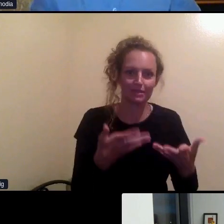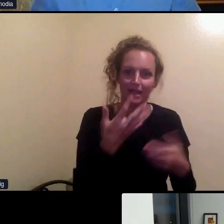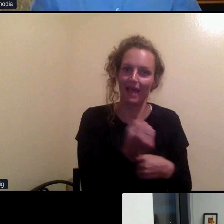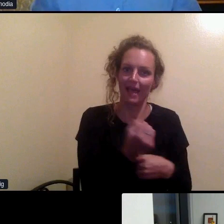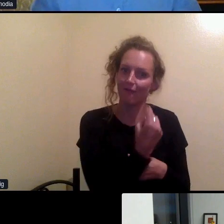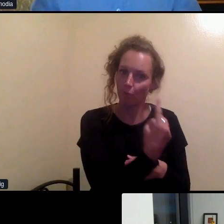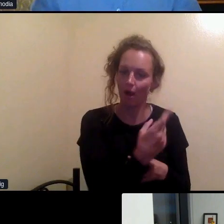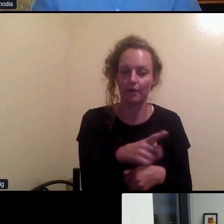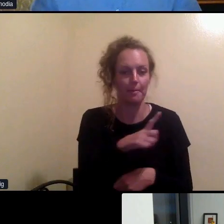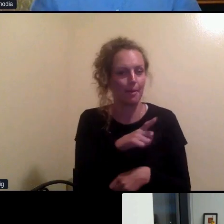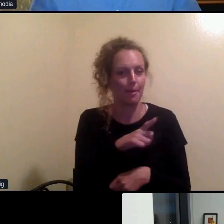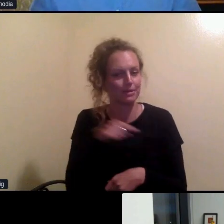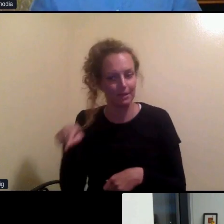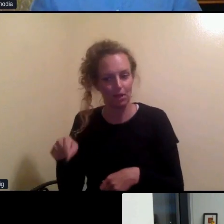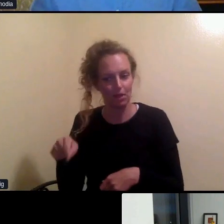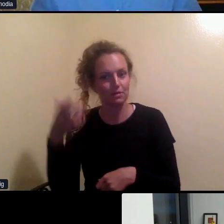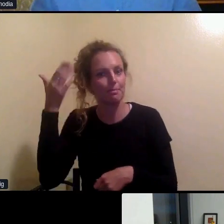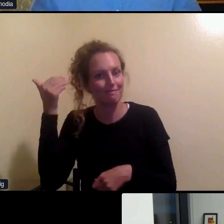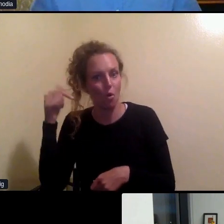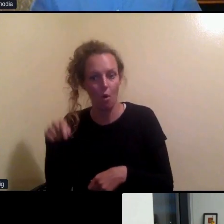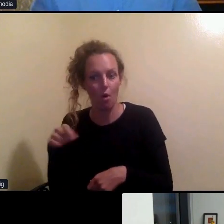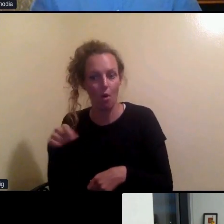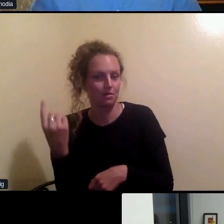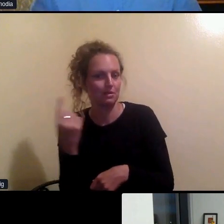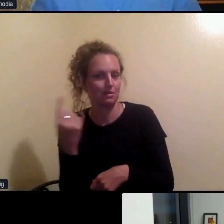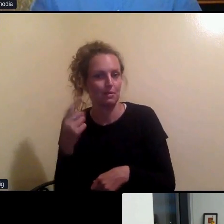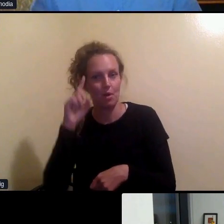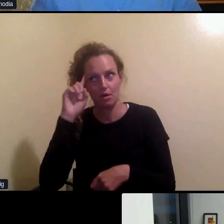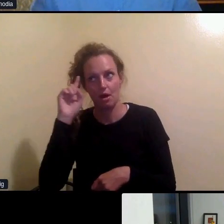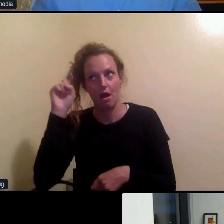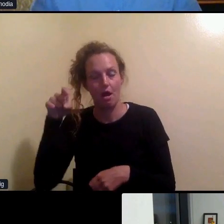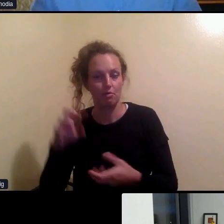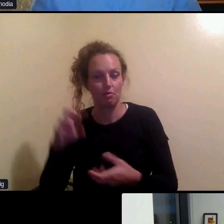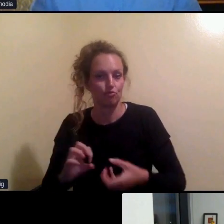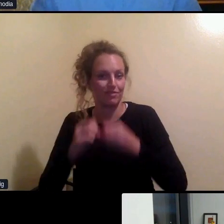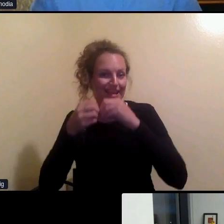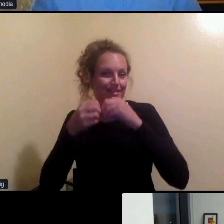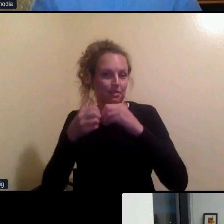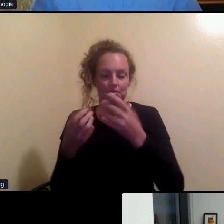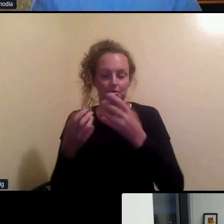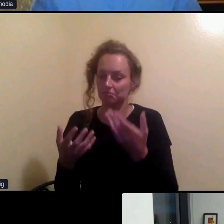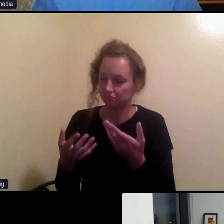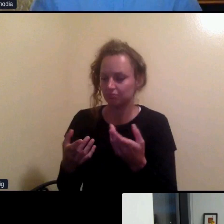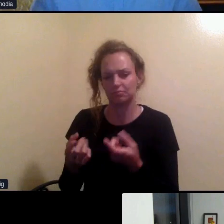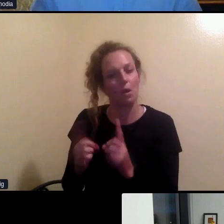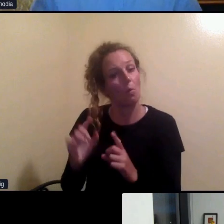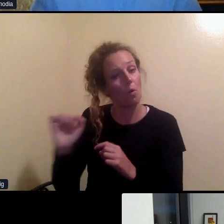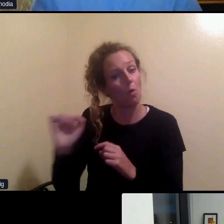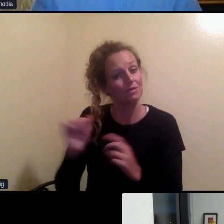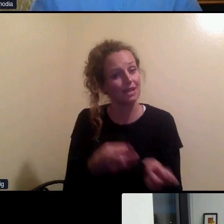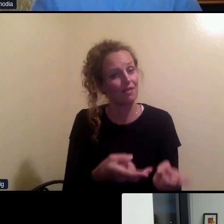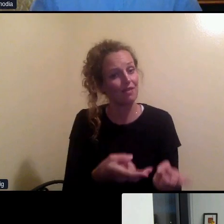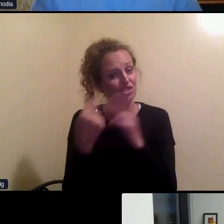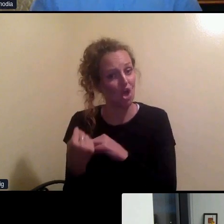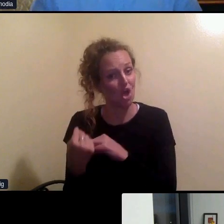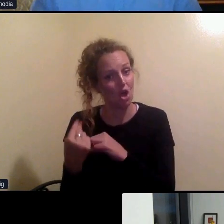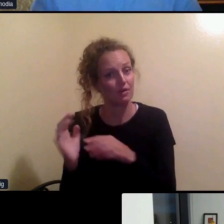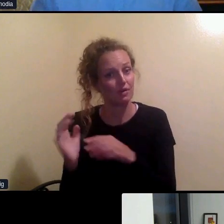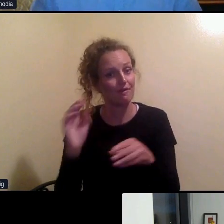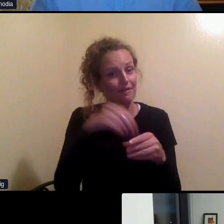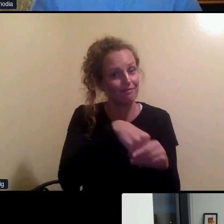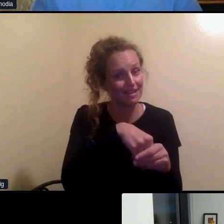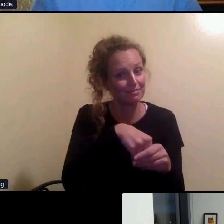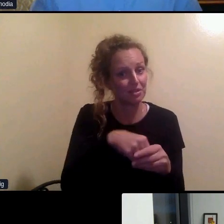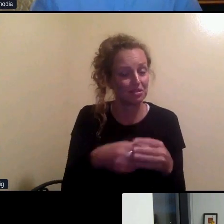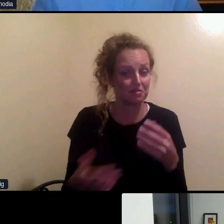that point, if you ask somebody, hey, what's the return on investment of investing in this touch thing? Who's gonna, and it's probably at that time